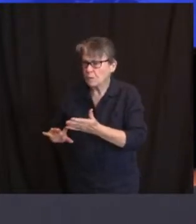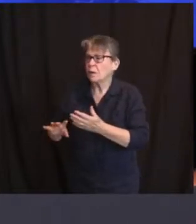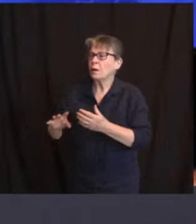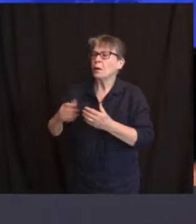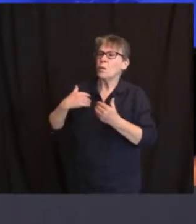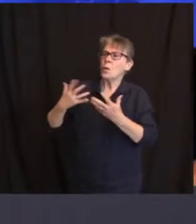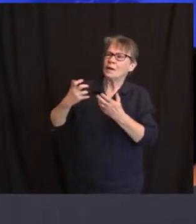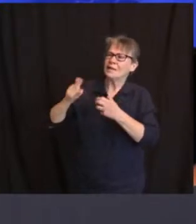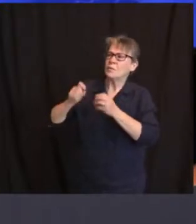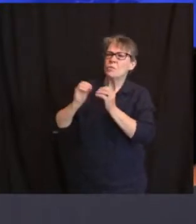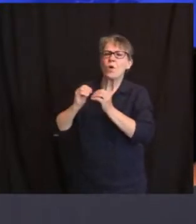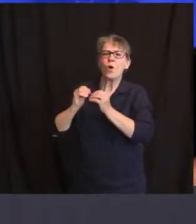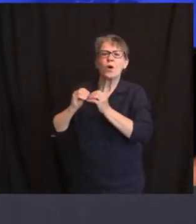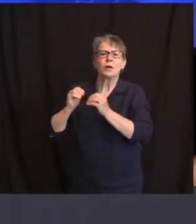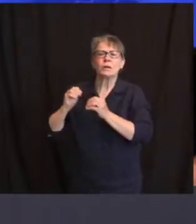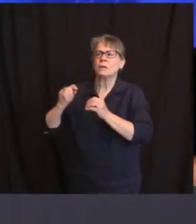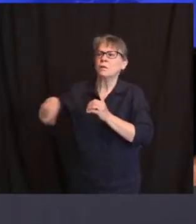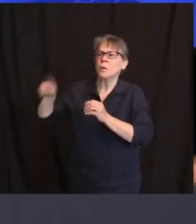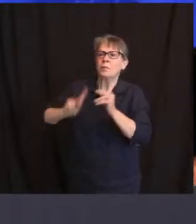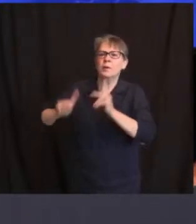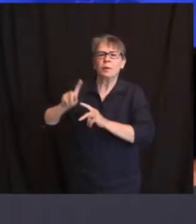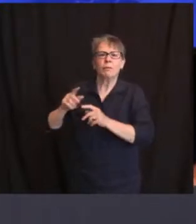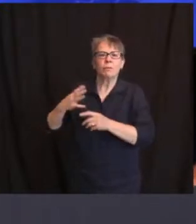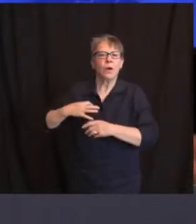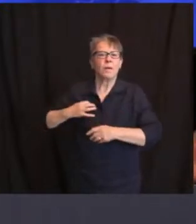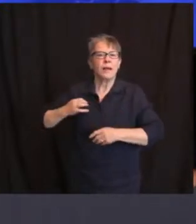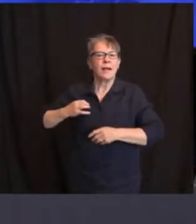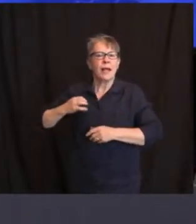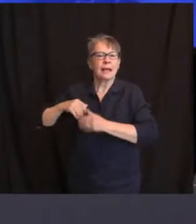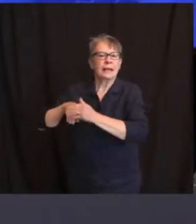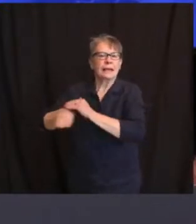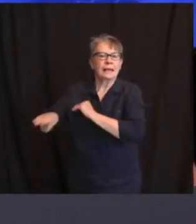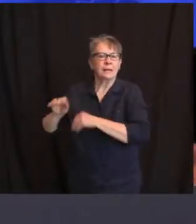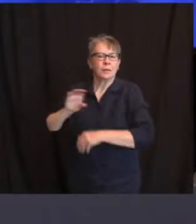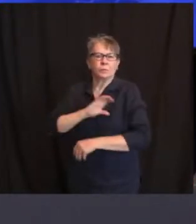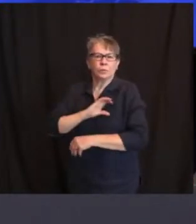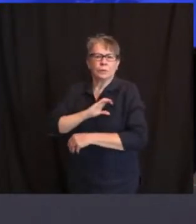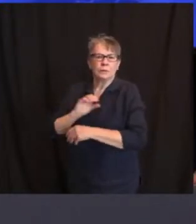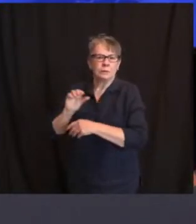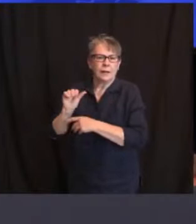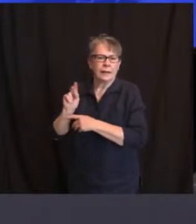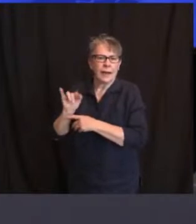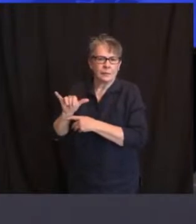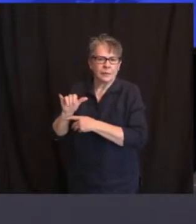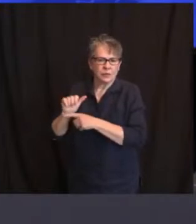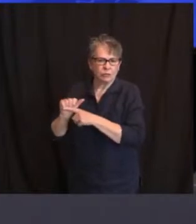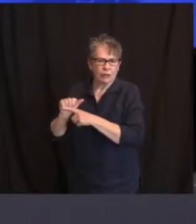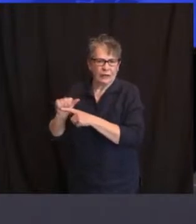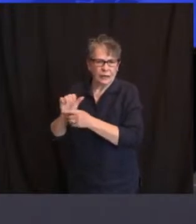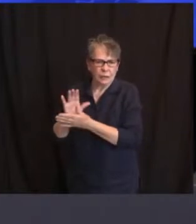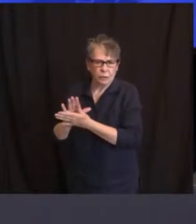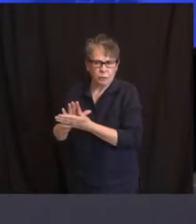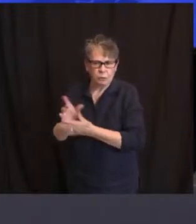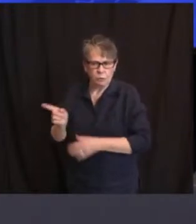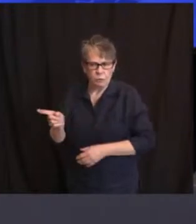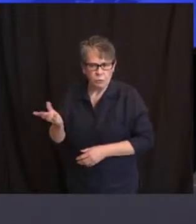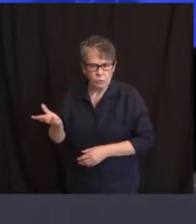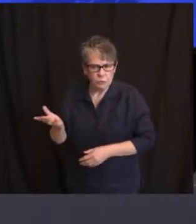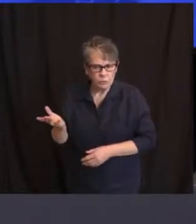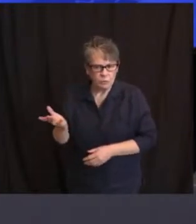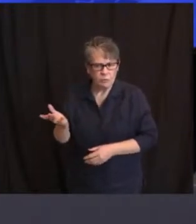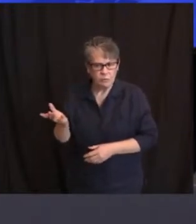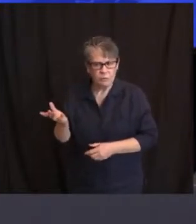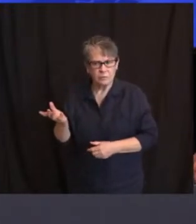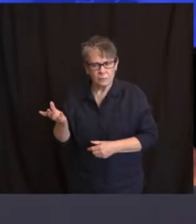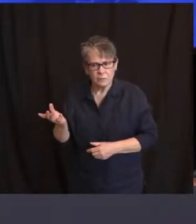this, although unprecedented, I said it before, we can't stop, answering the 911 calls or